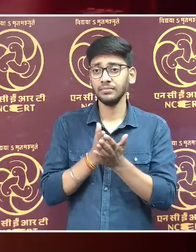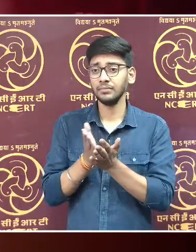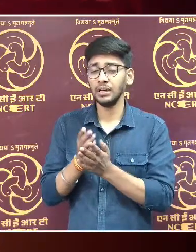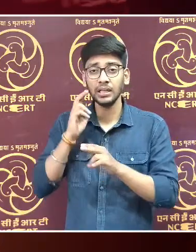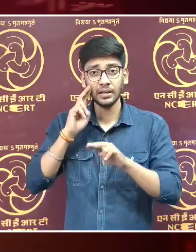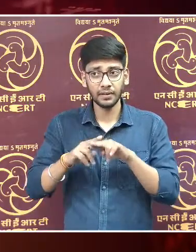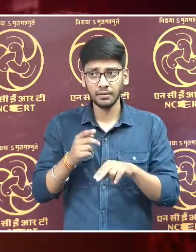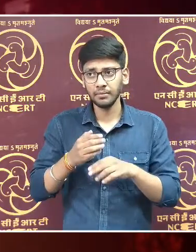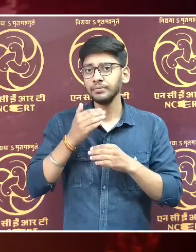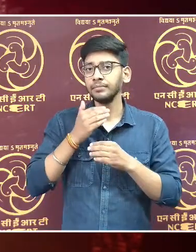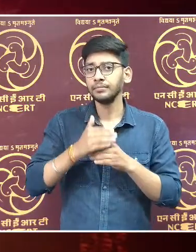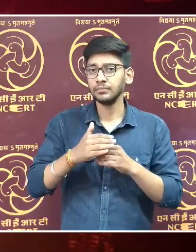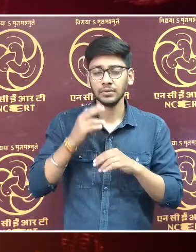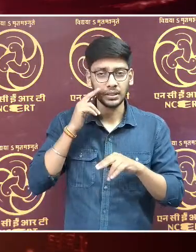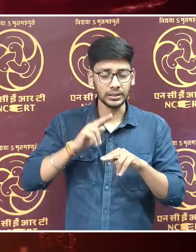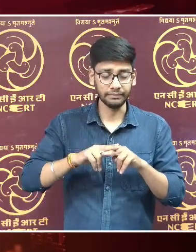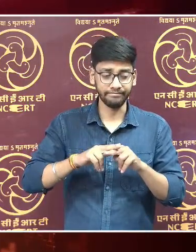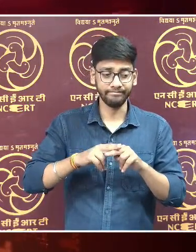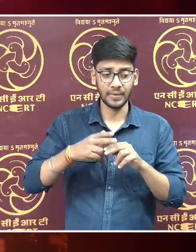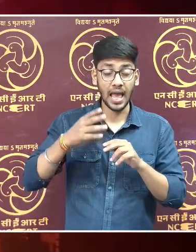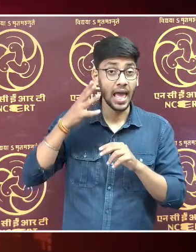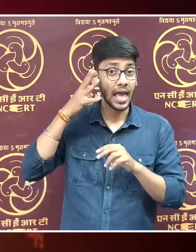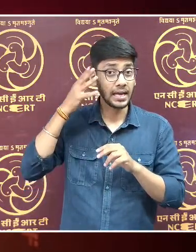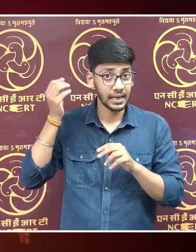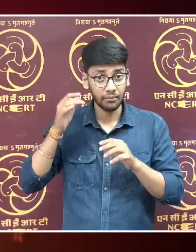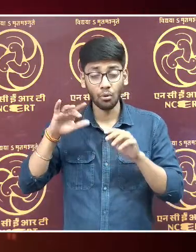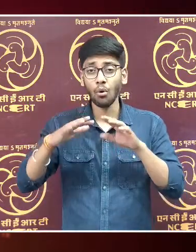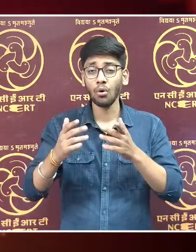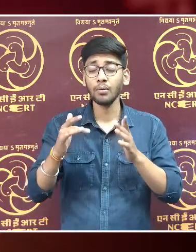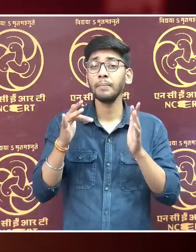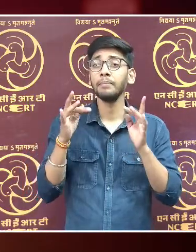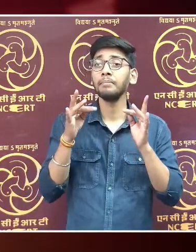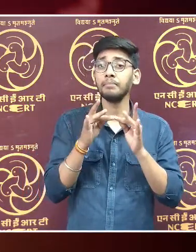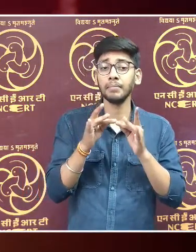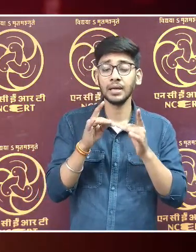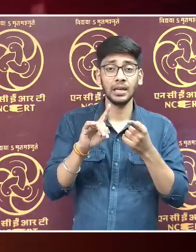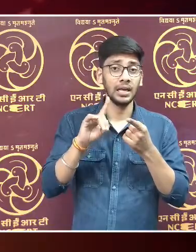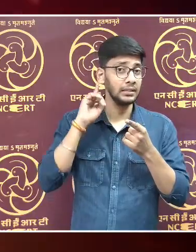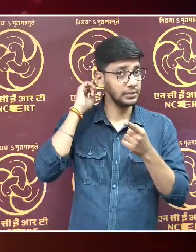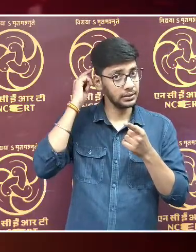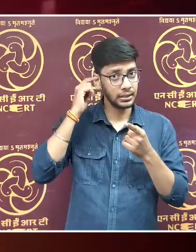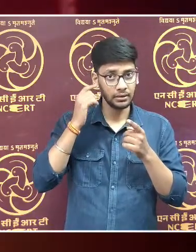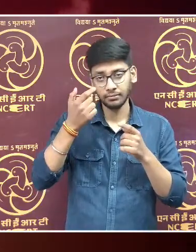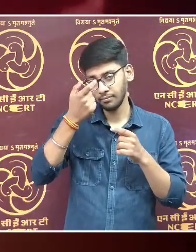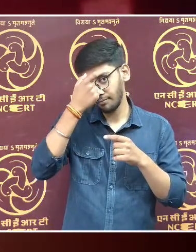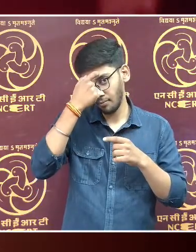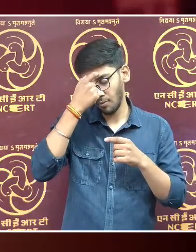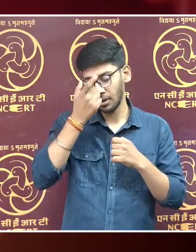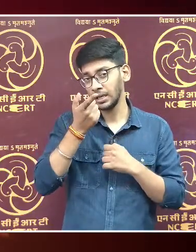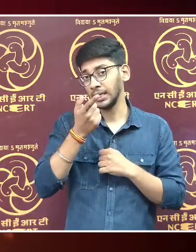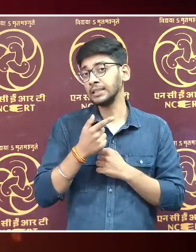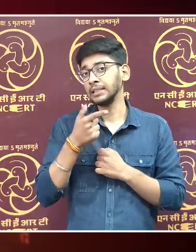it is our external ear problem or the middle ear problem, usually our